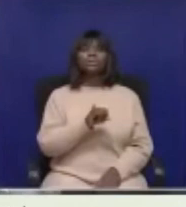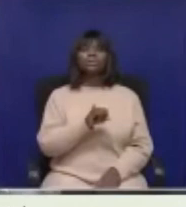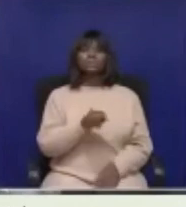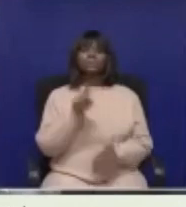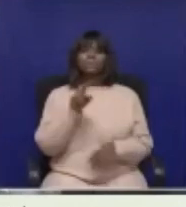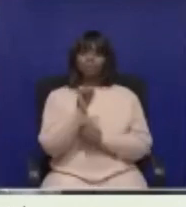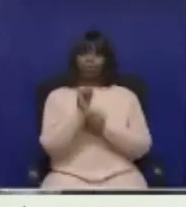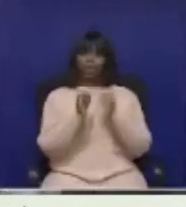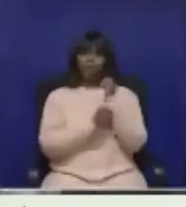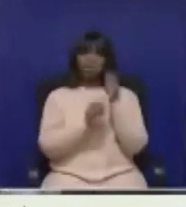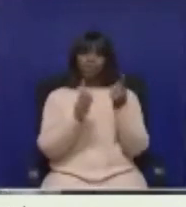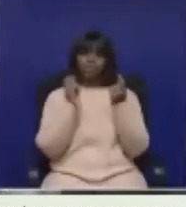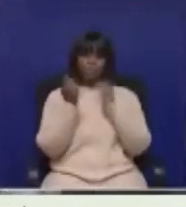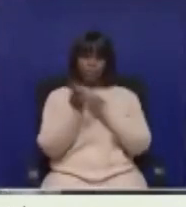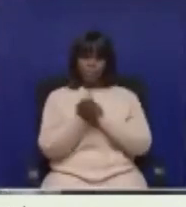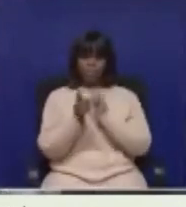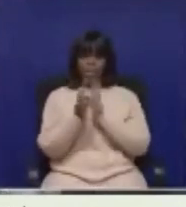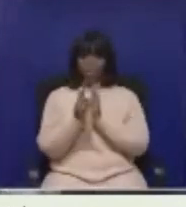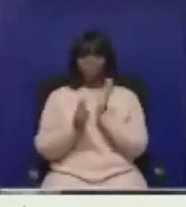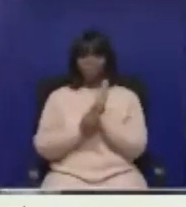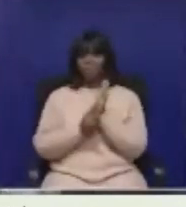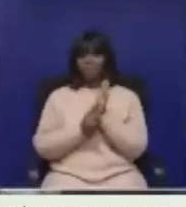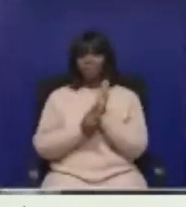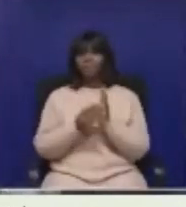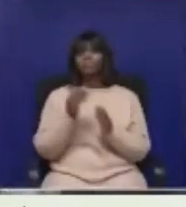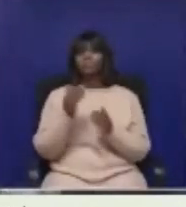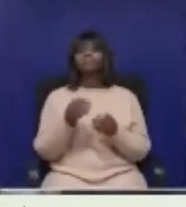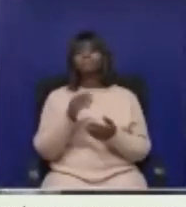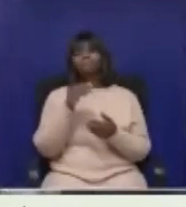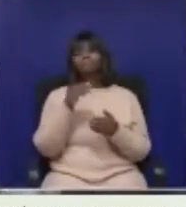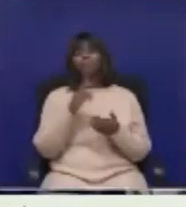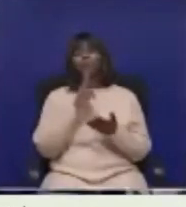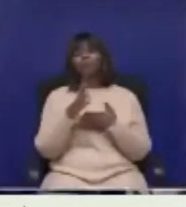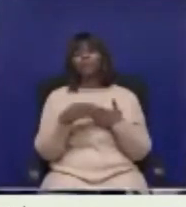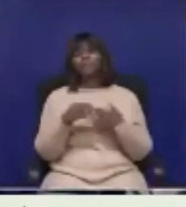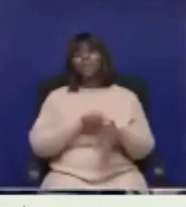structural reform and legislative reform. So Honourable Minister, your time is now expired. Thank you.